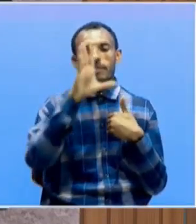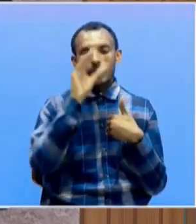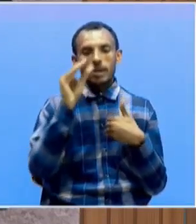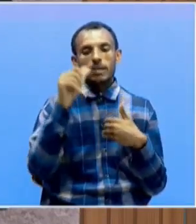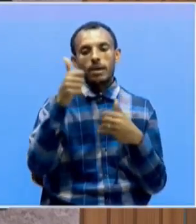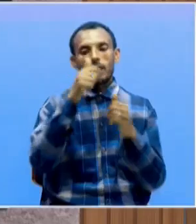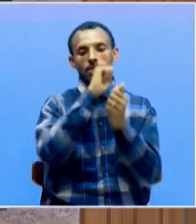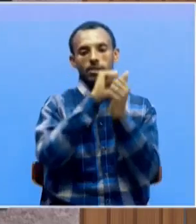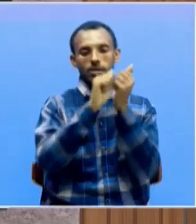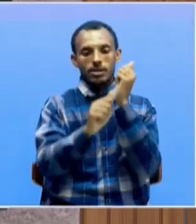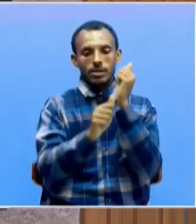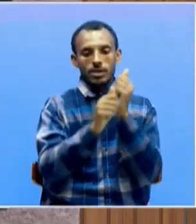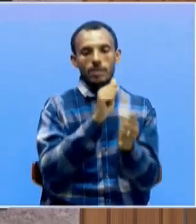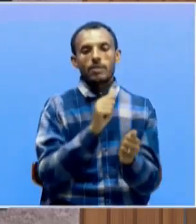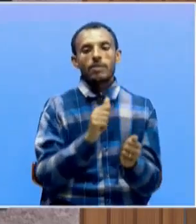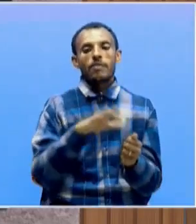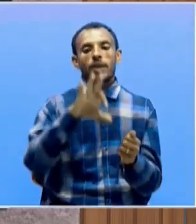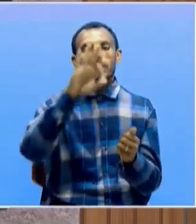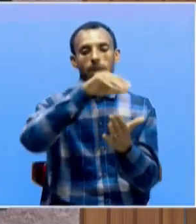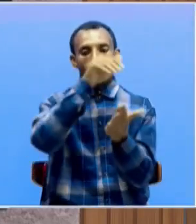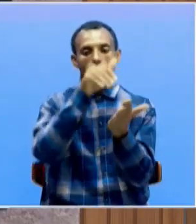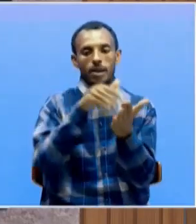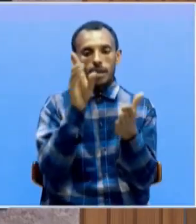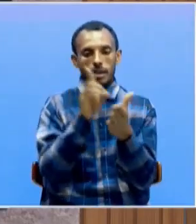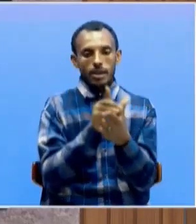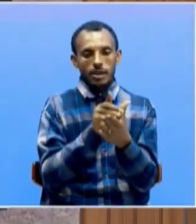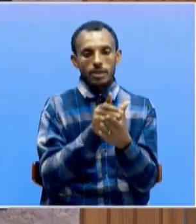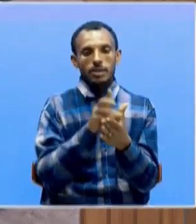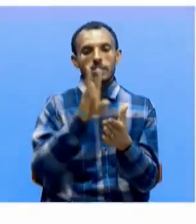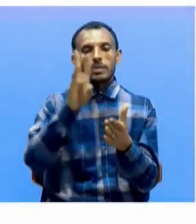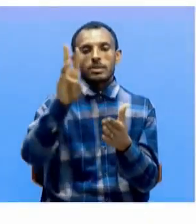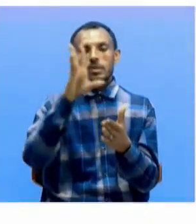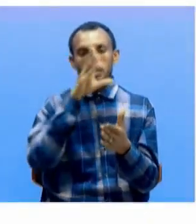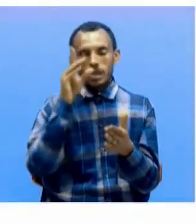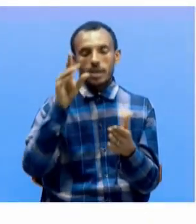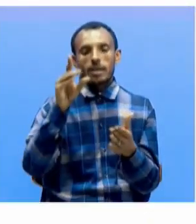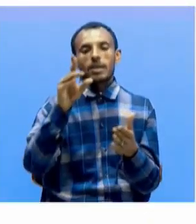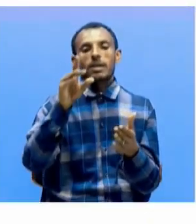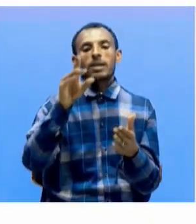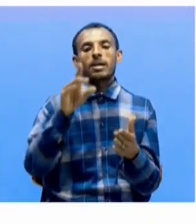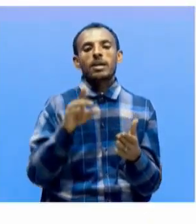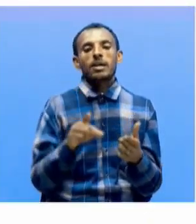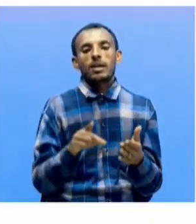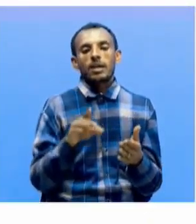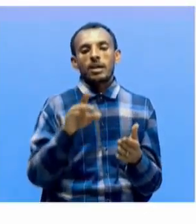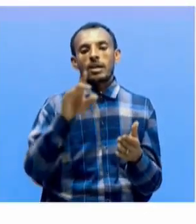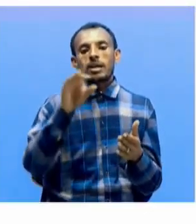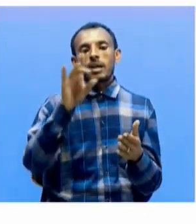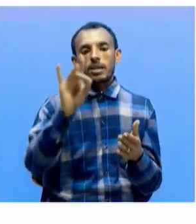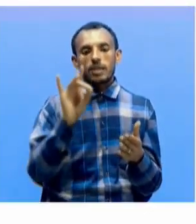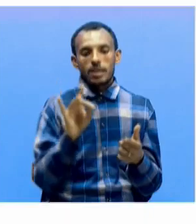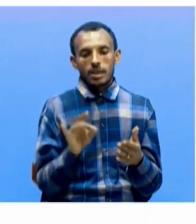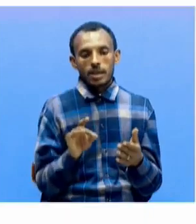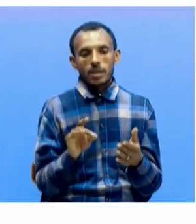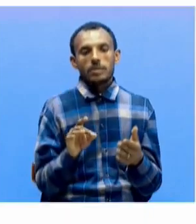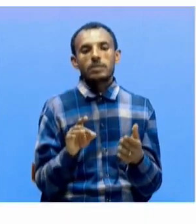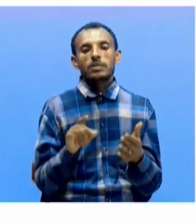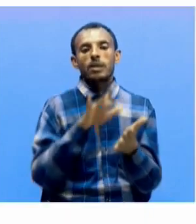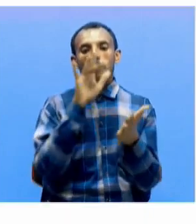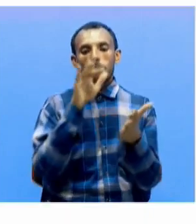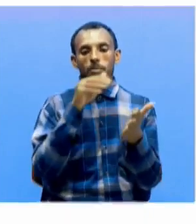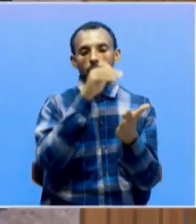out to find the middle data. Cancel 6 and 8. So the middle data will be, it